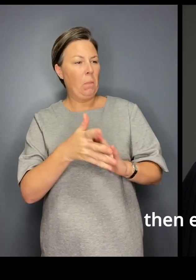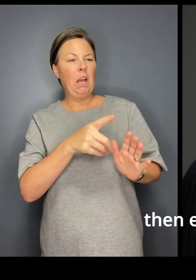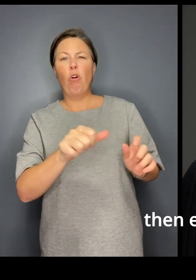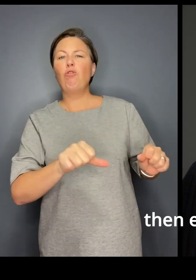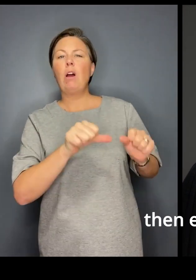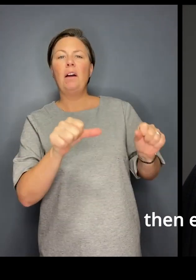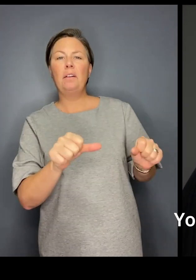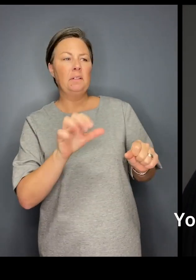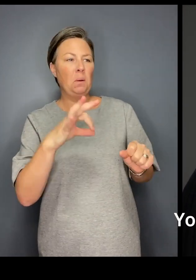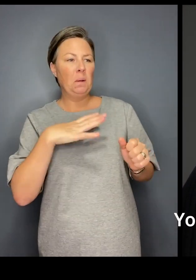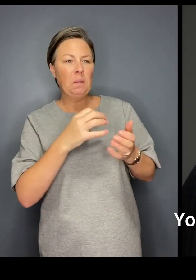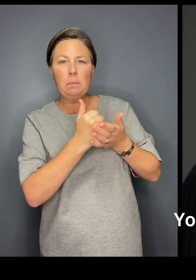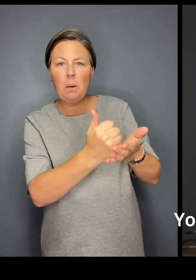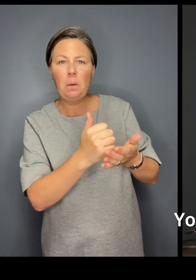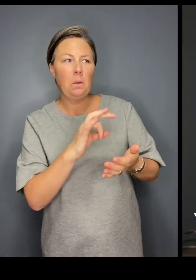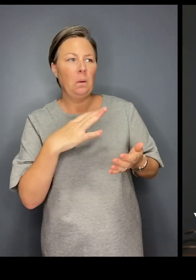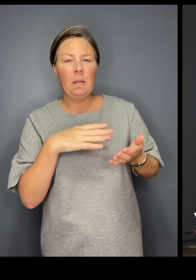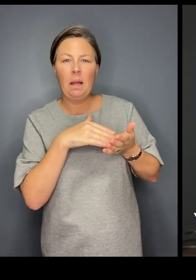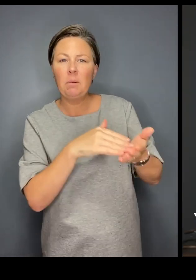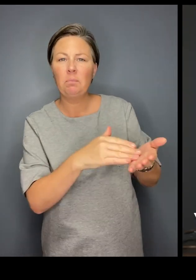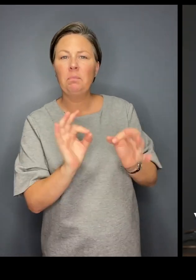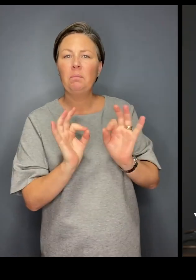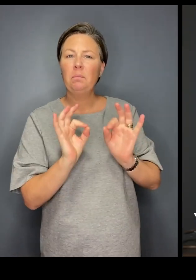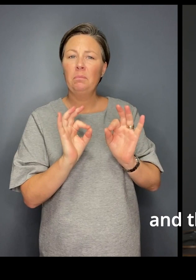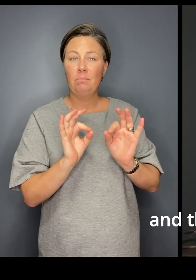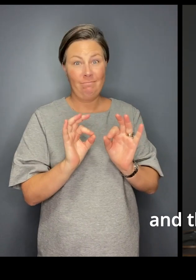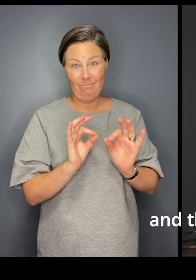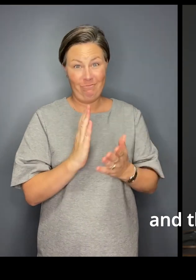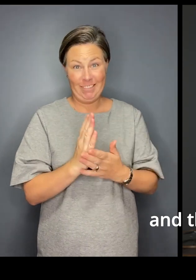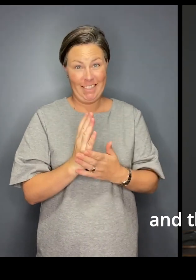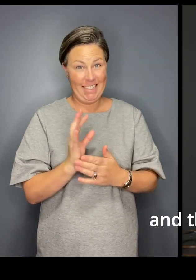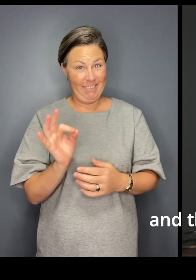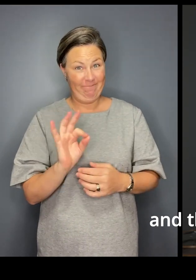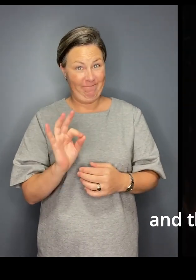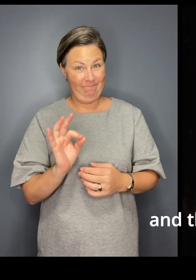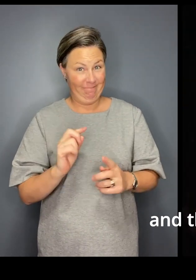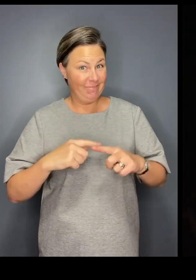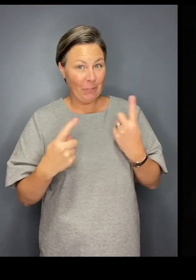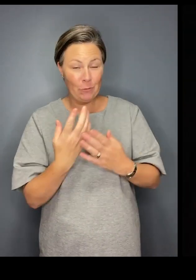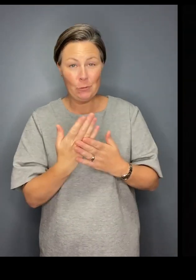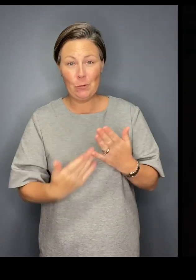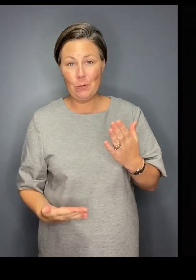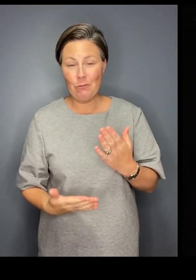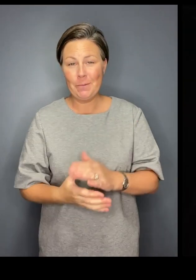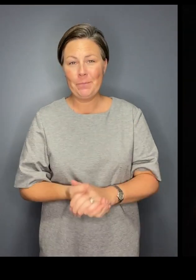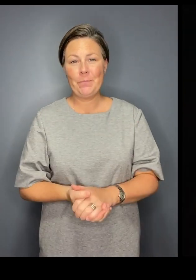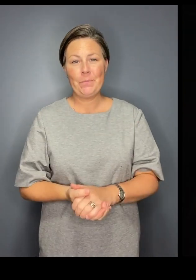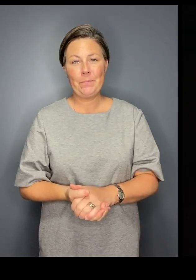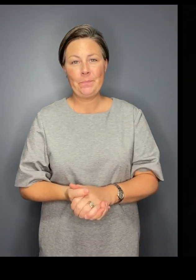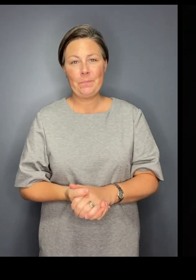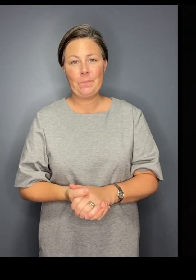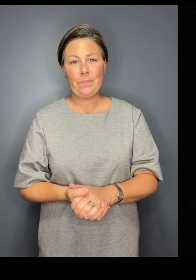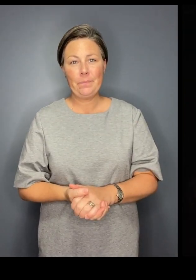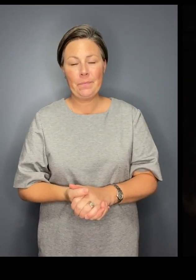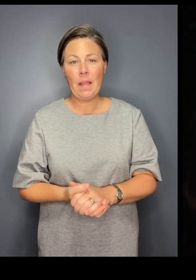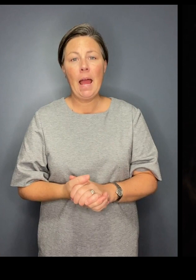going fine, you don't need any changes, you don't need support. And that isn't necessarily the case. And that can